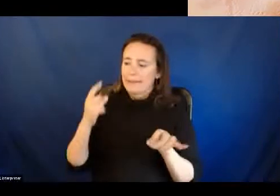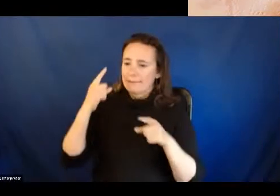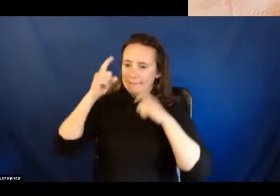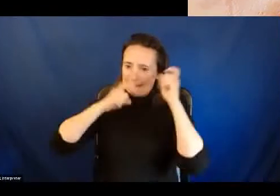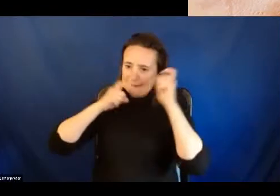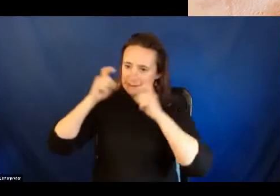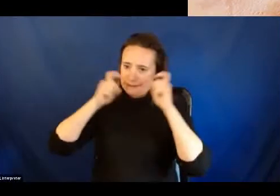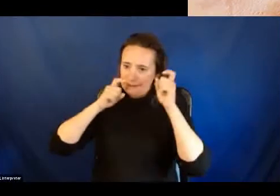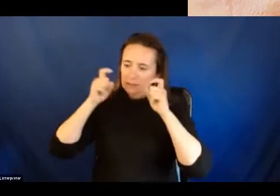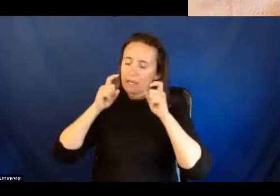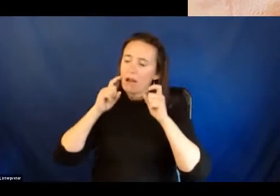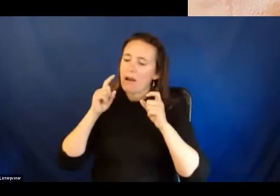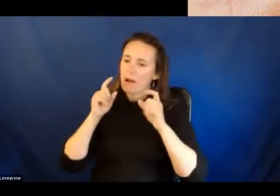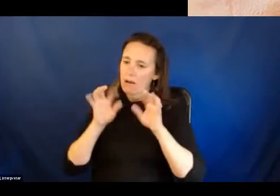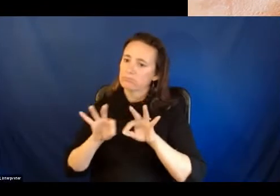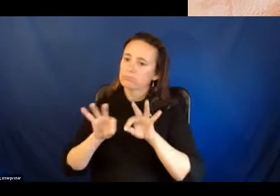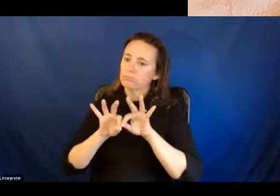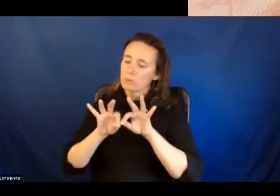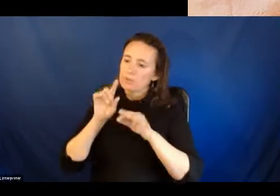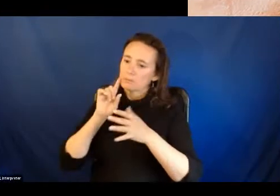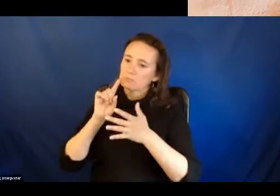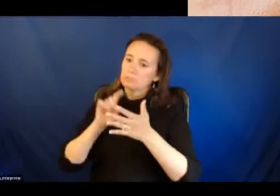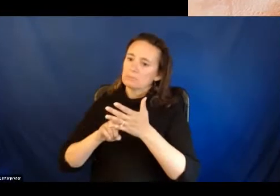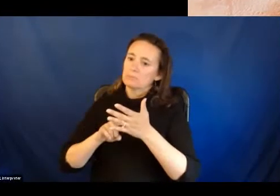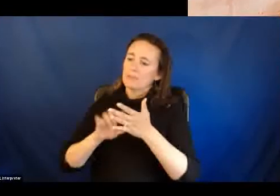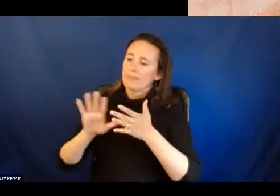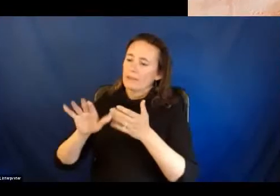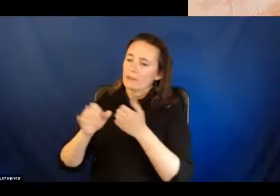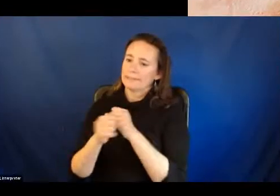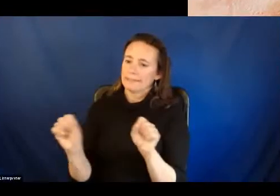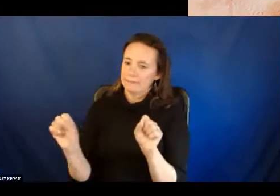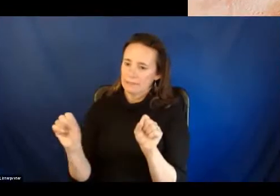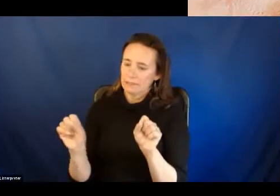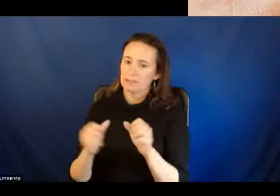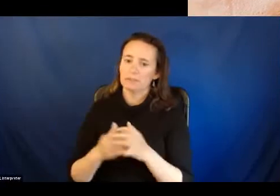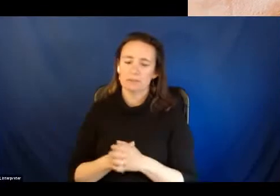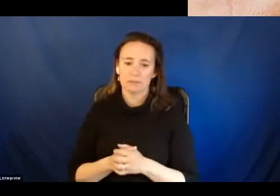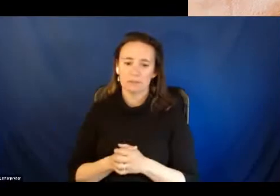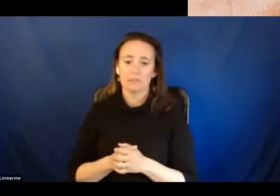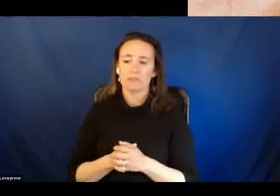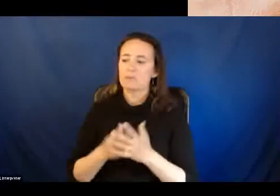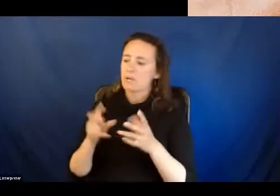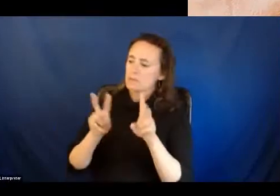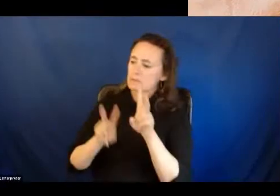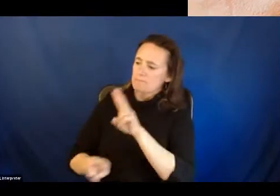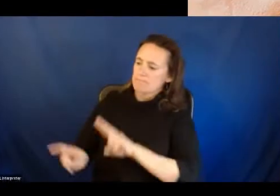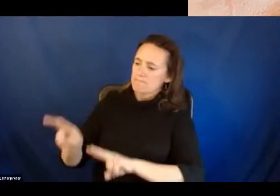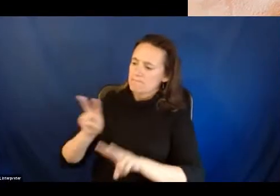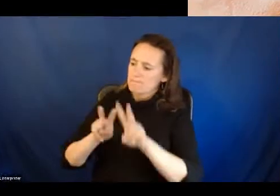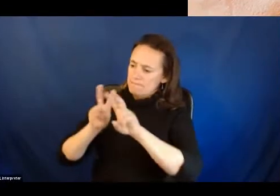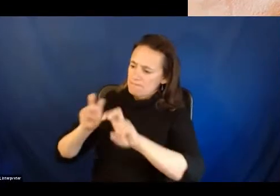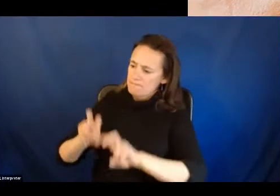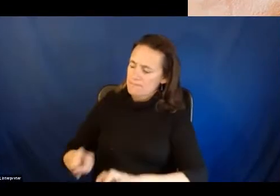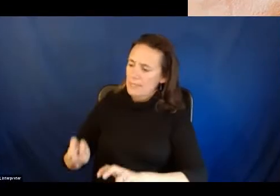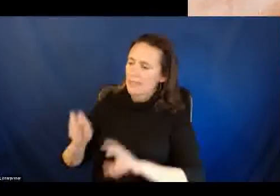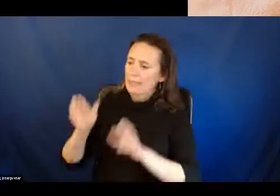of someone's safety. We also want to make sure that we're assessing and listening to the survivor's